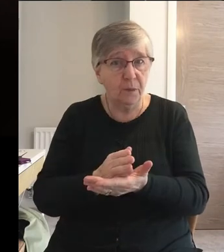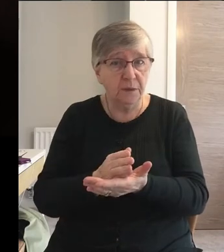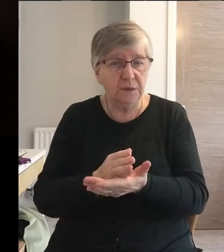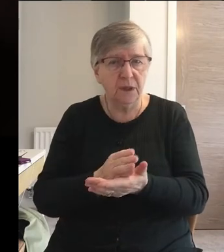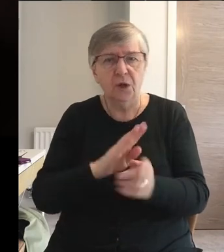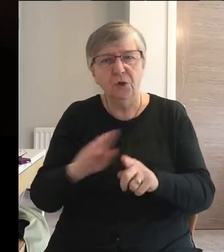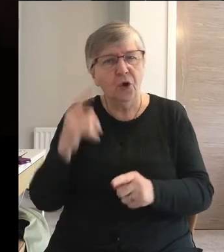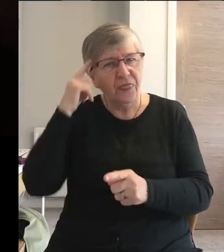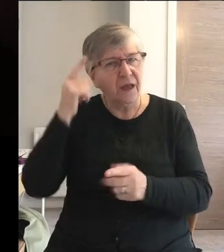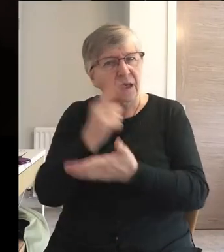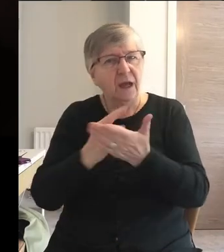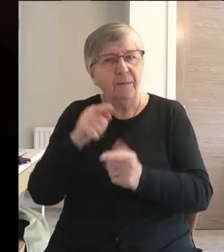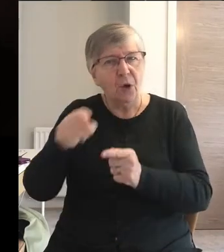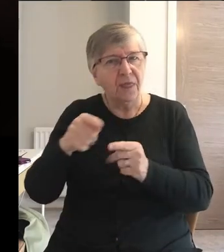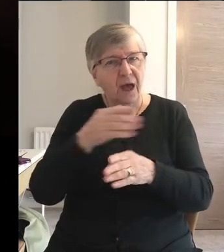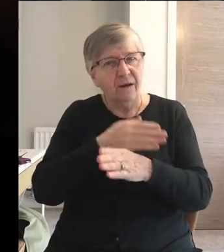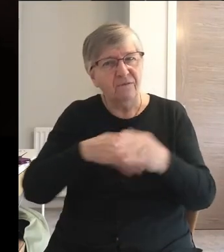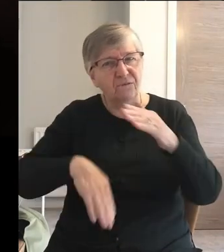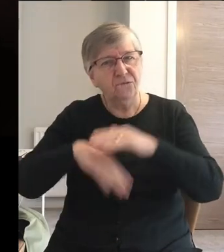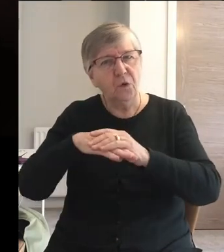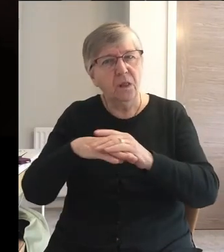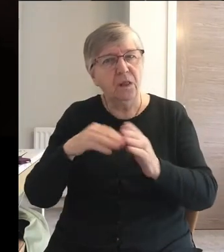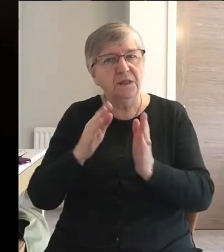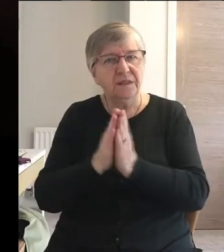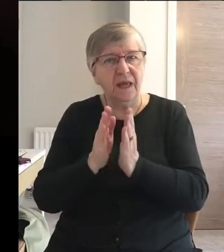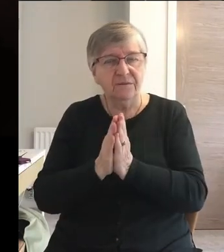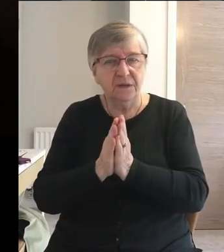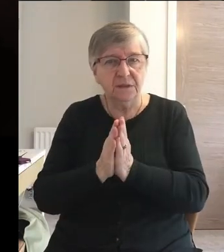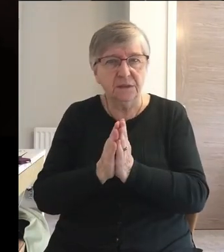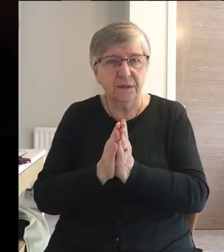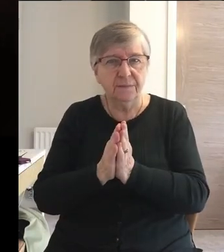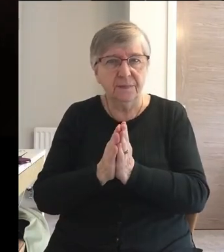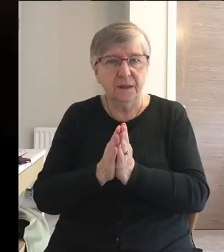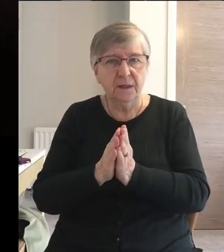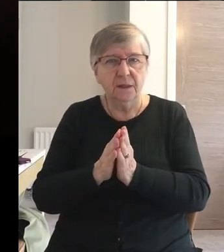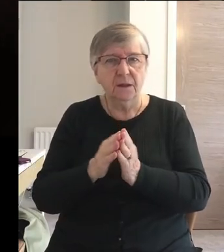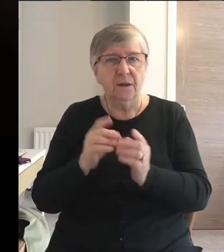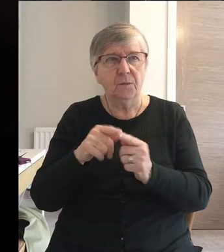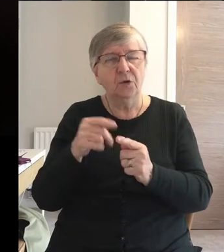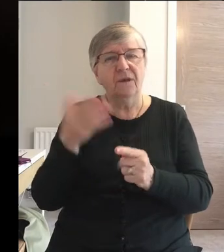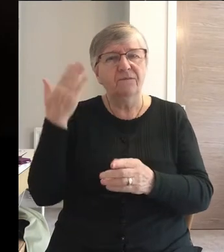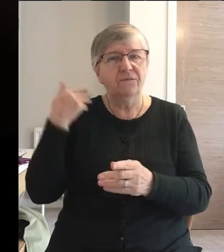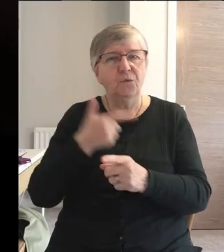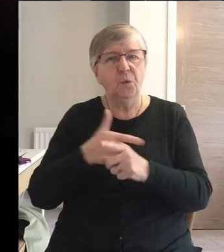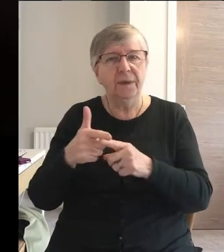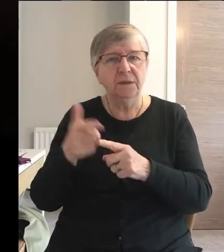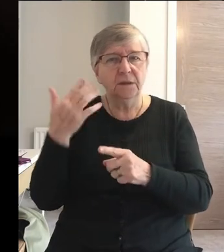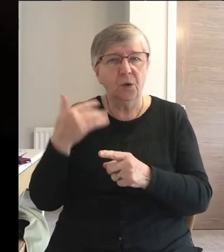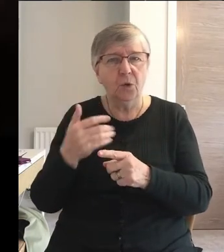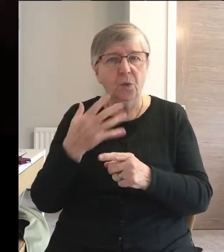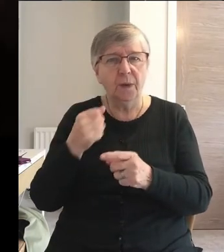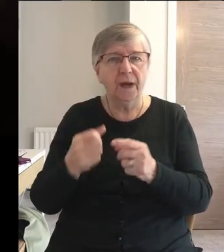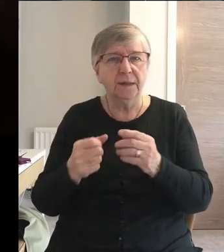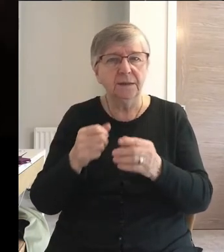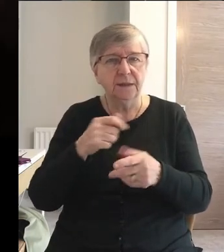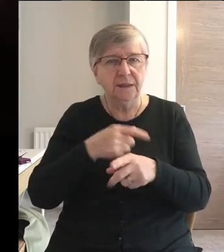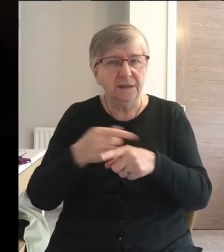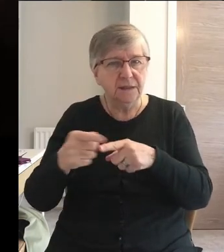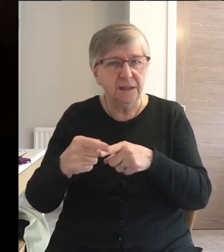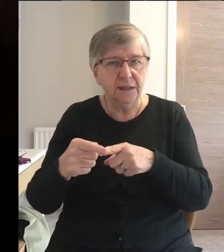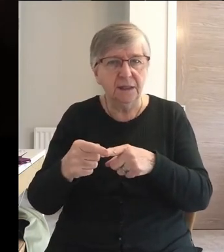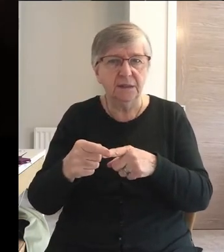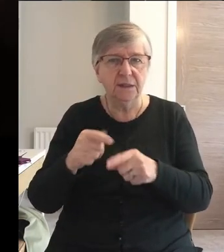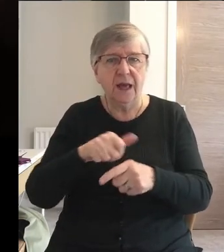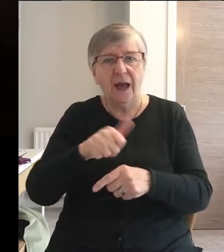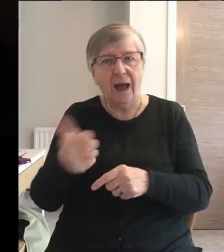For just a few weeks ago after Easter, we had a series on what happened next. After the resurrection, there was Jesus ascending.